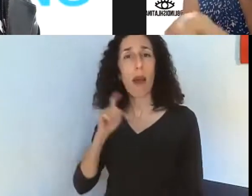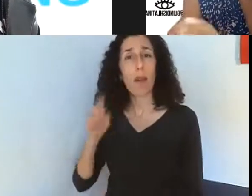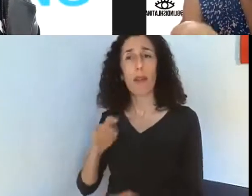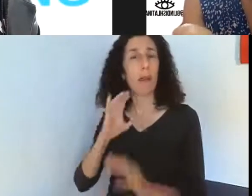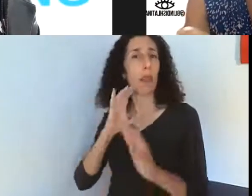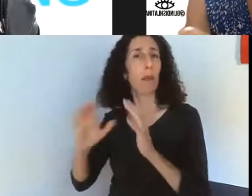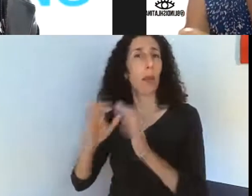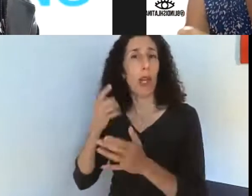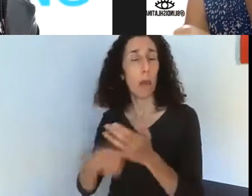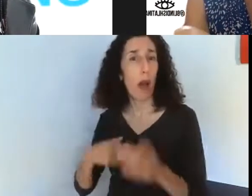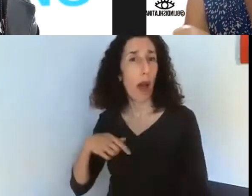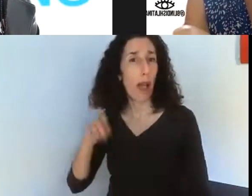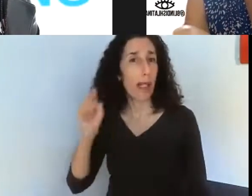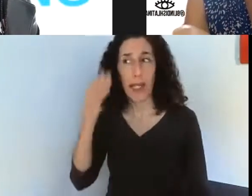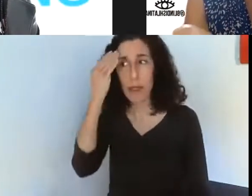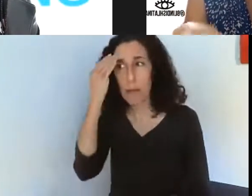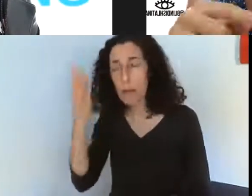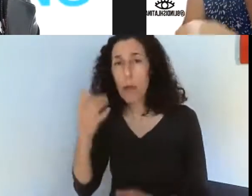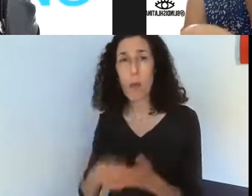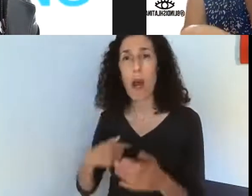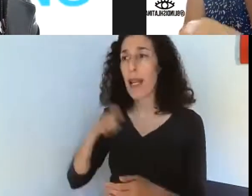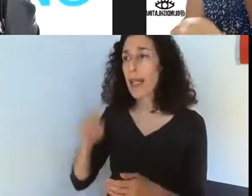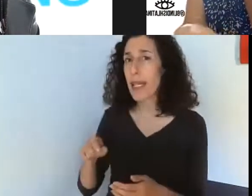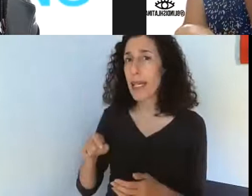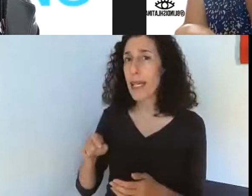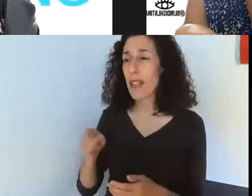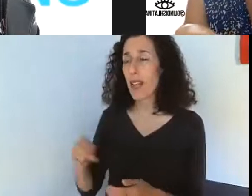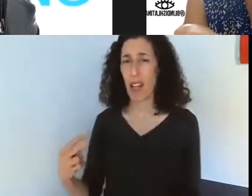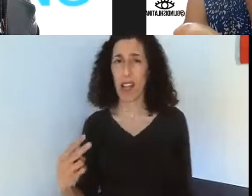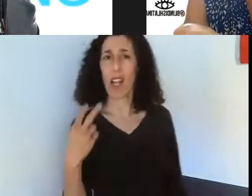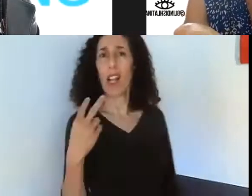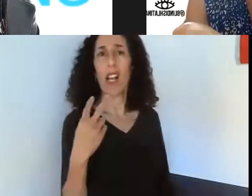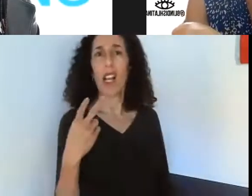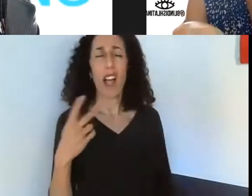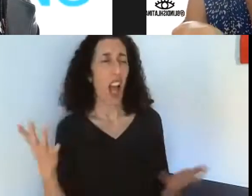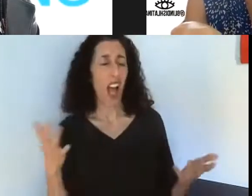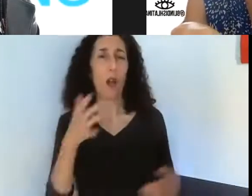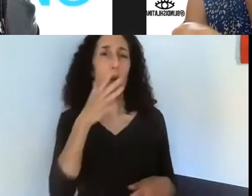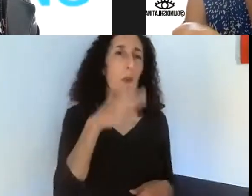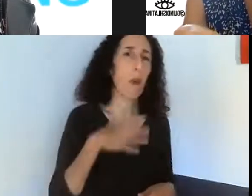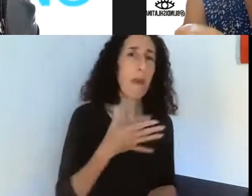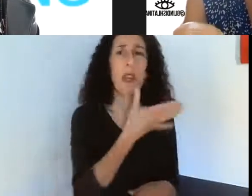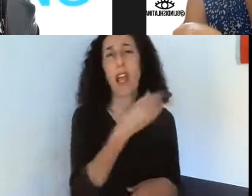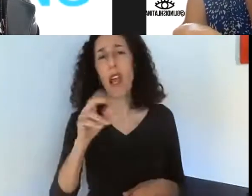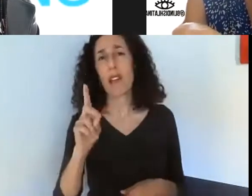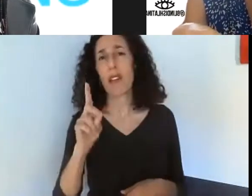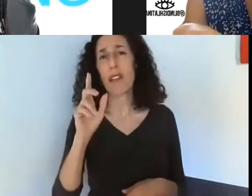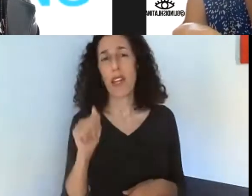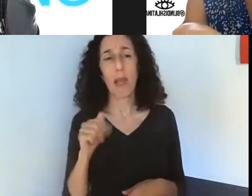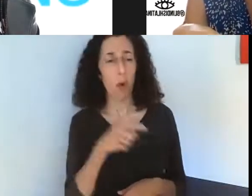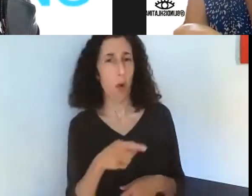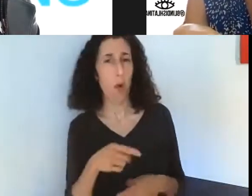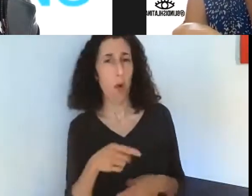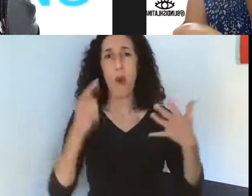a stigma attached to that as well. So it's like a double penalty. Oh, she wants us to do